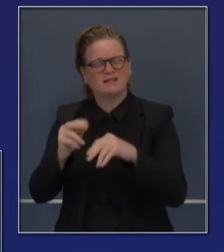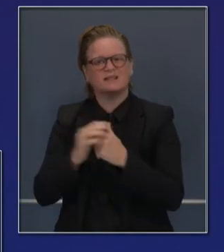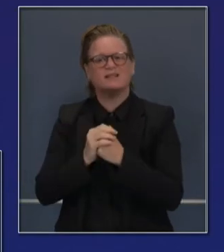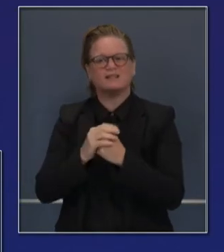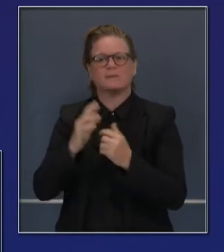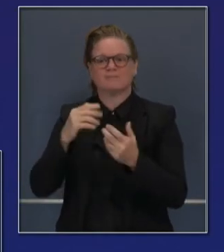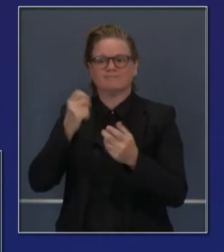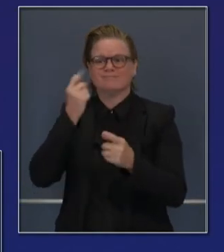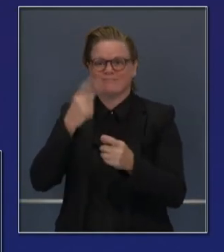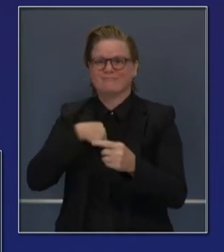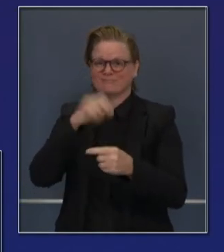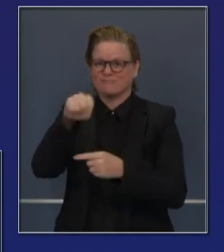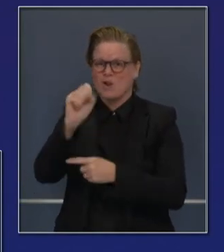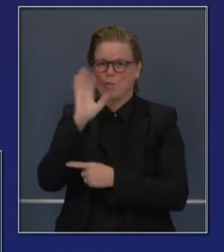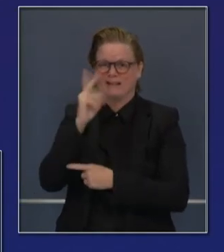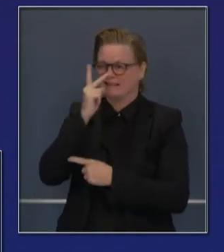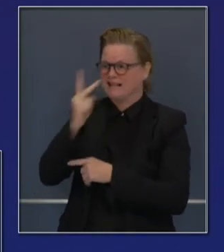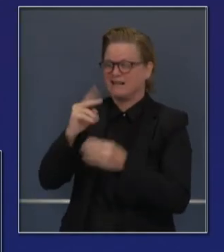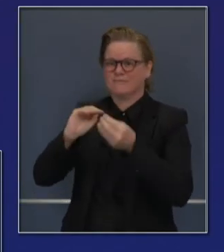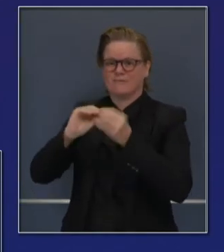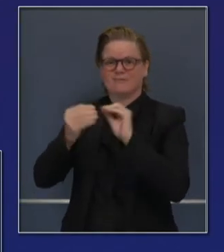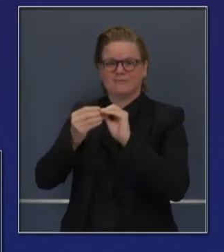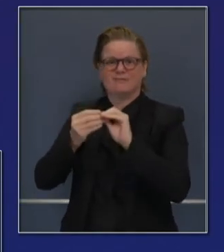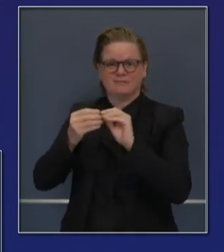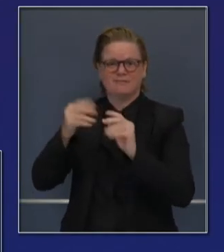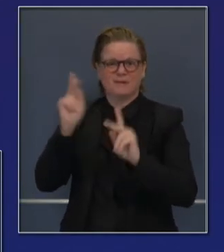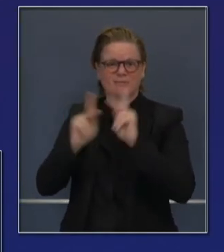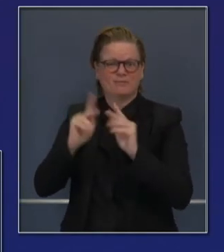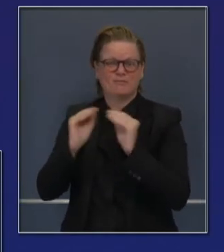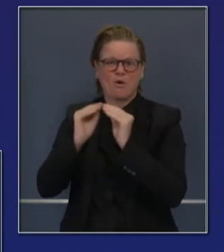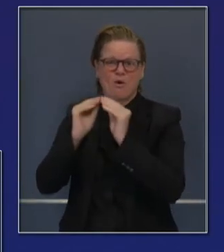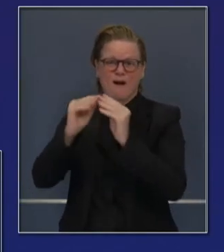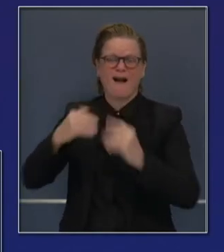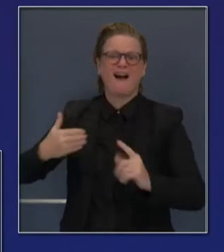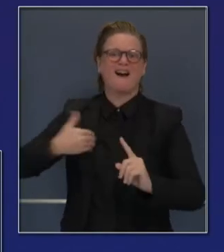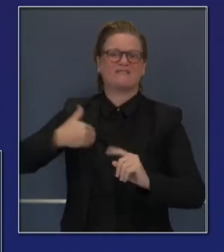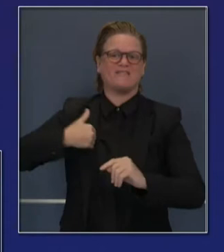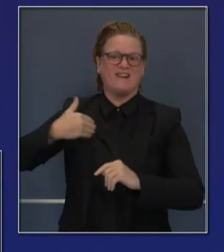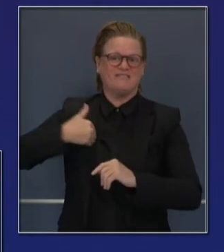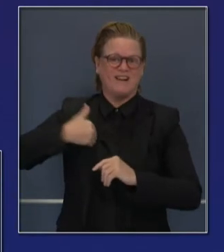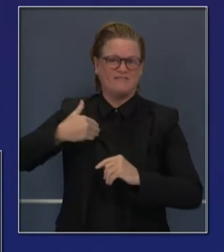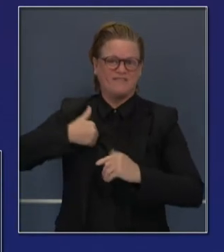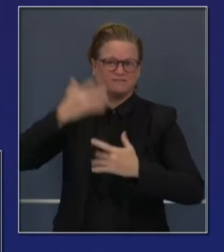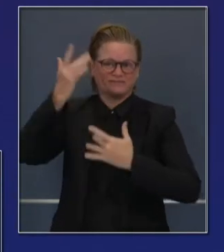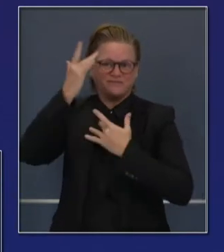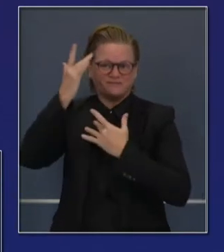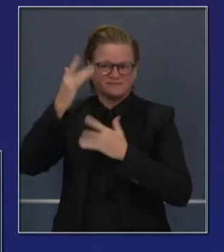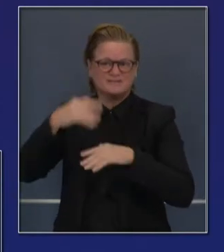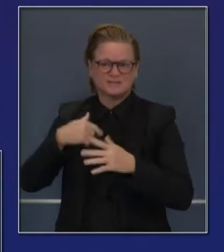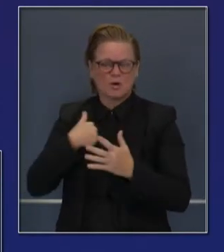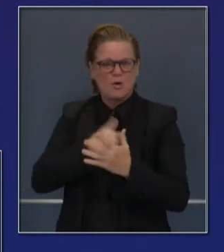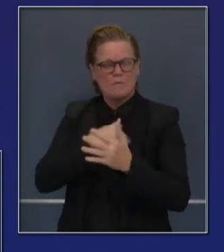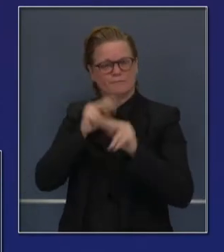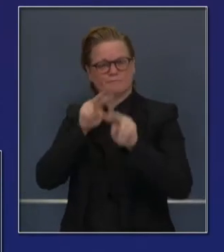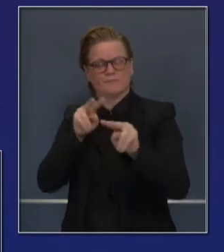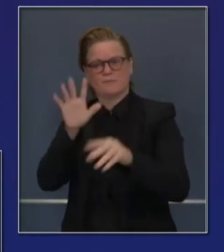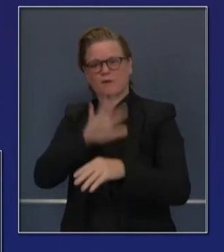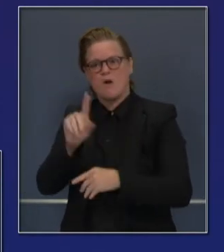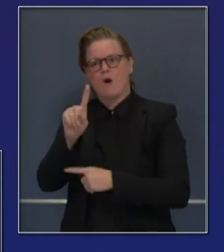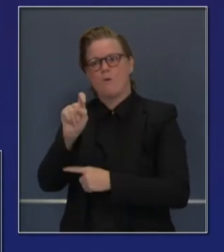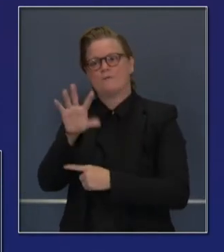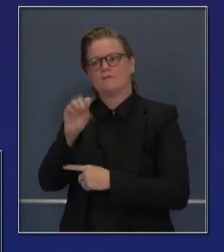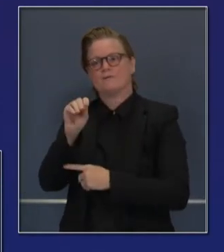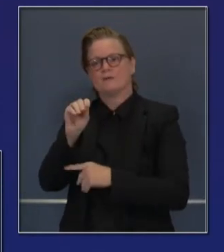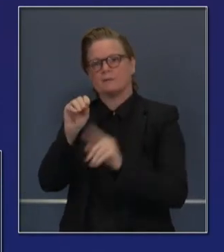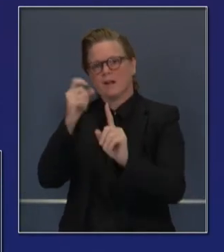there. Capacity, by the way, at that lab exceeds 150,000, but 150,000 is our phase one goal. But